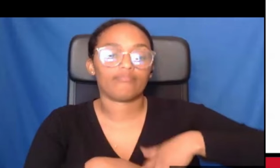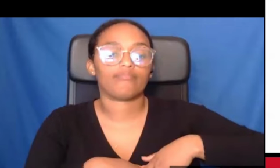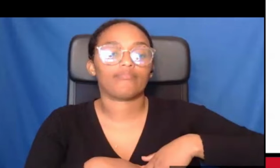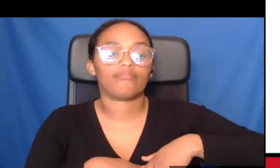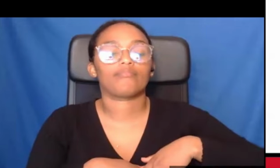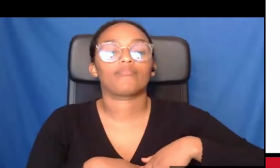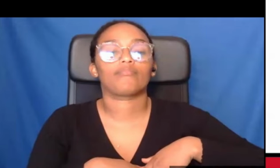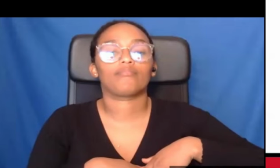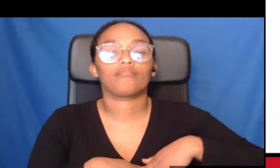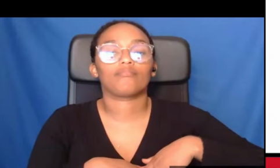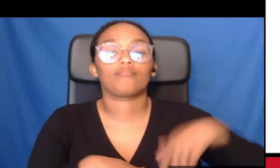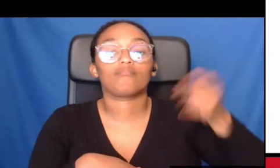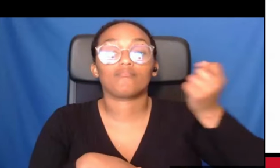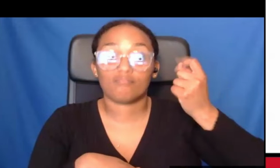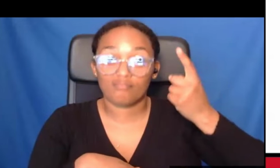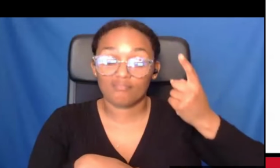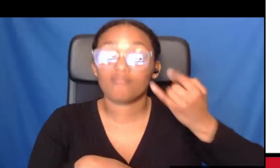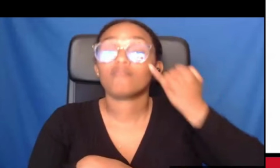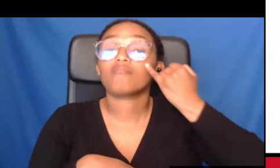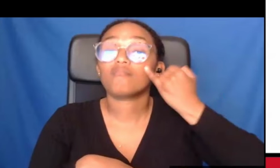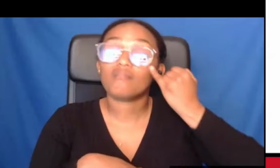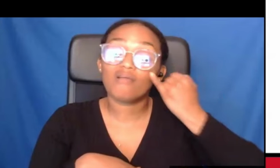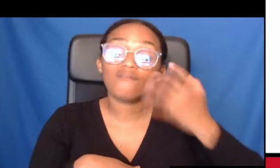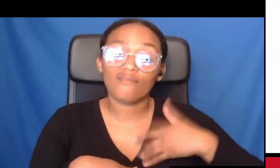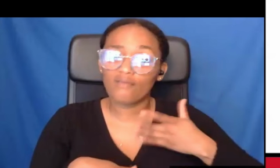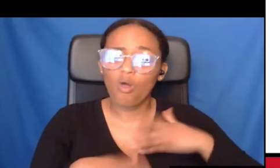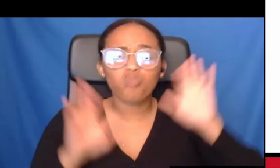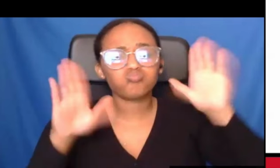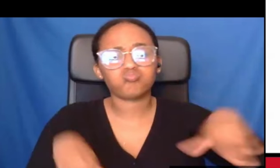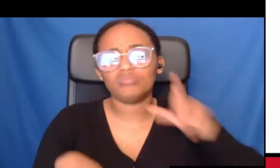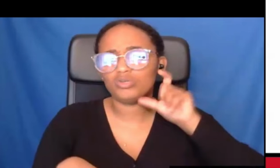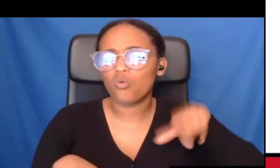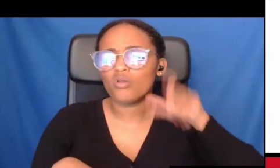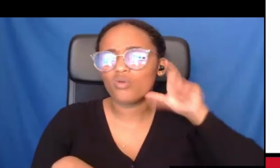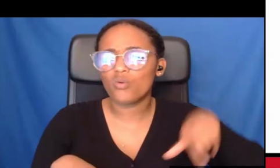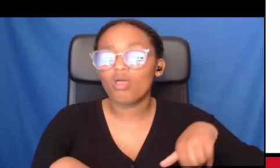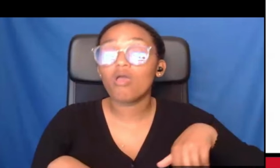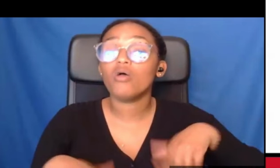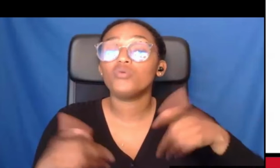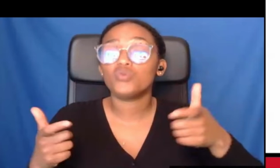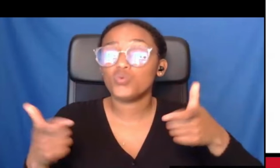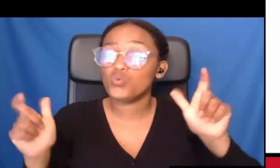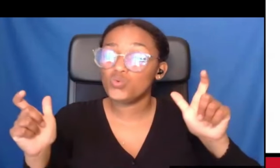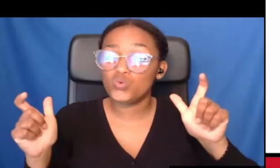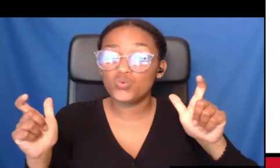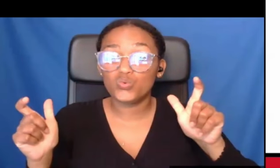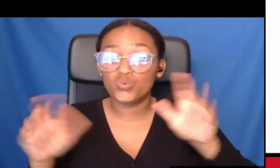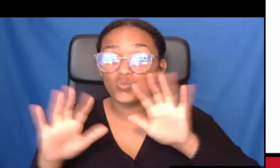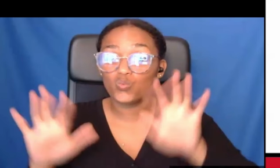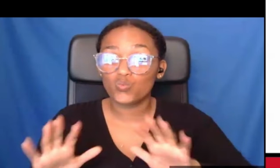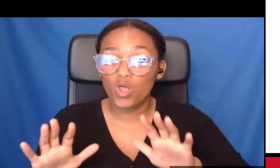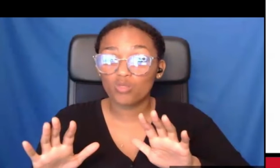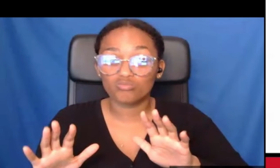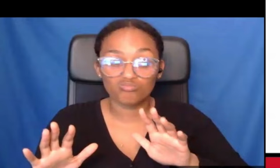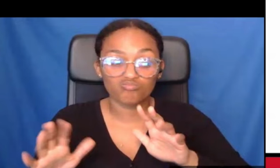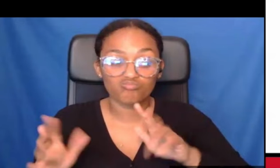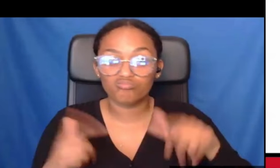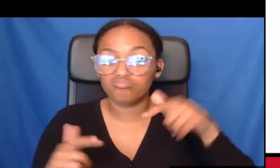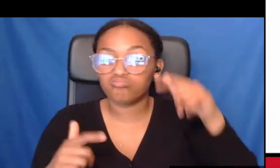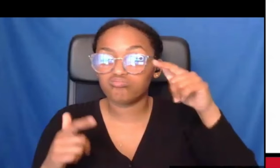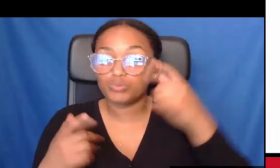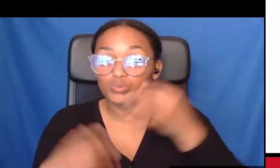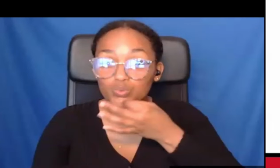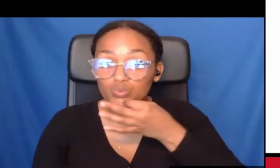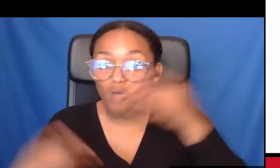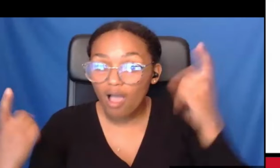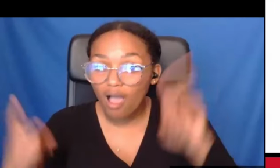you're not thinking about this. There's a huge storm coming. You found out that you're at risk. It's 5 days